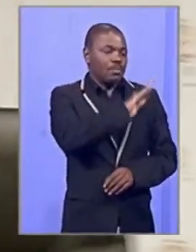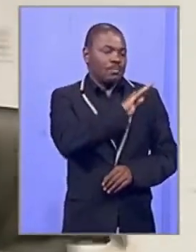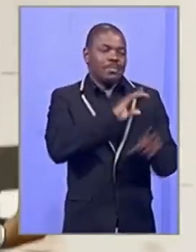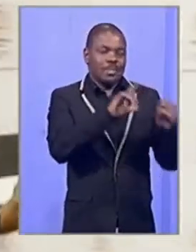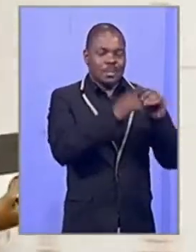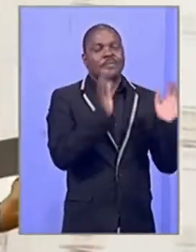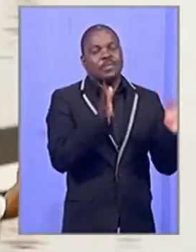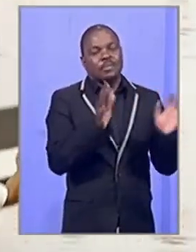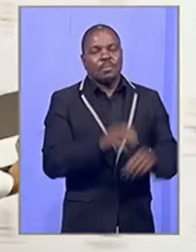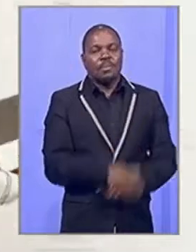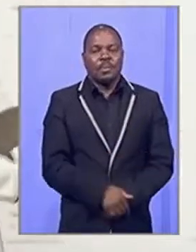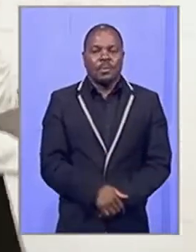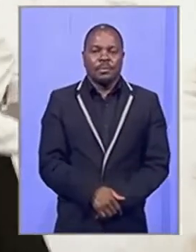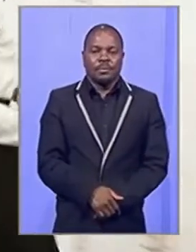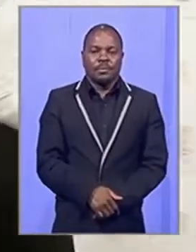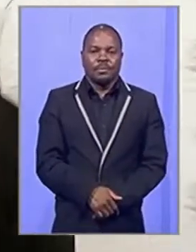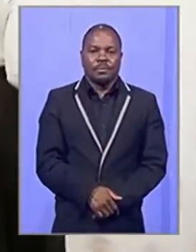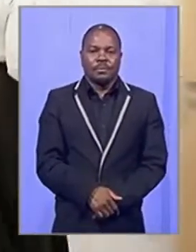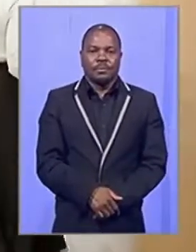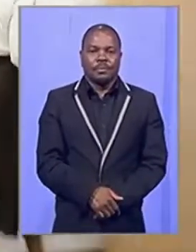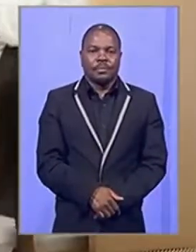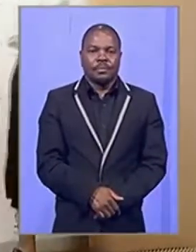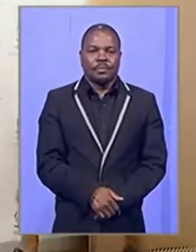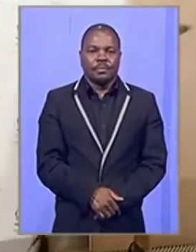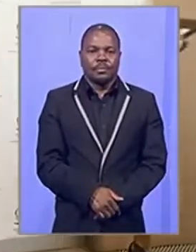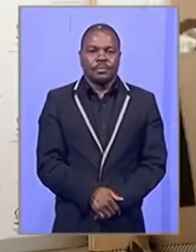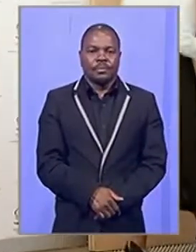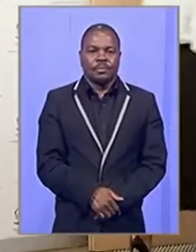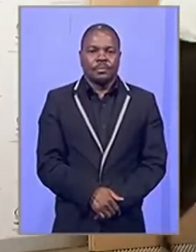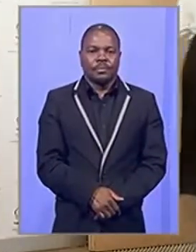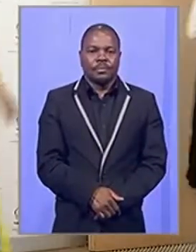Timo, SABC News, Pretoria.